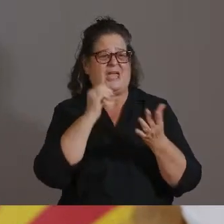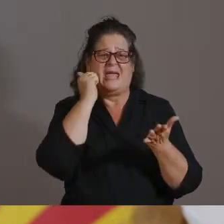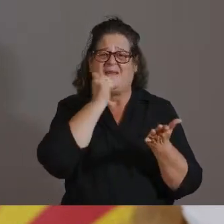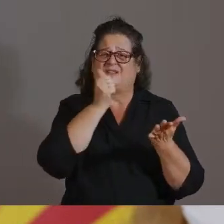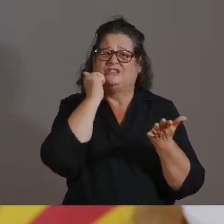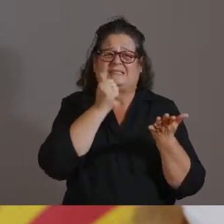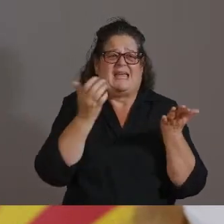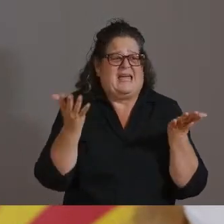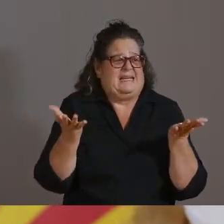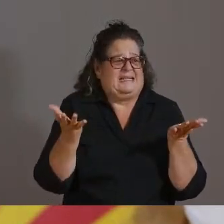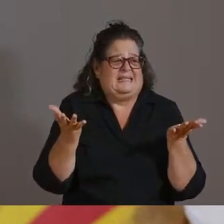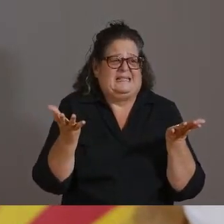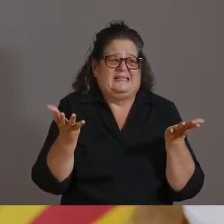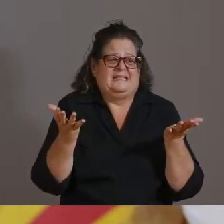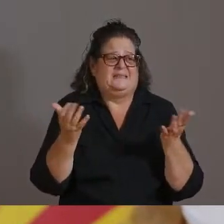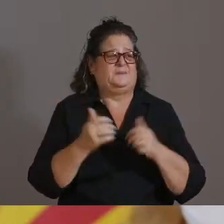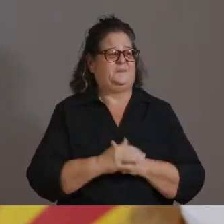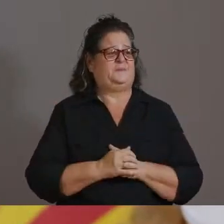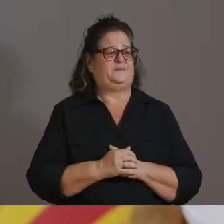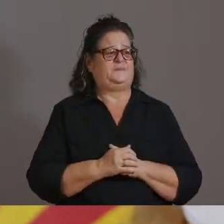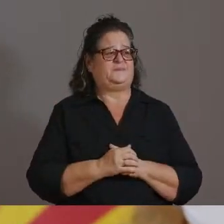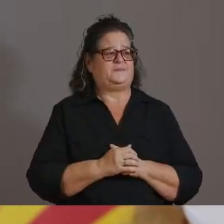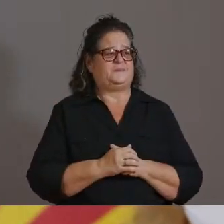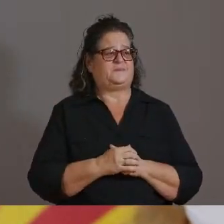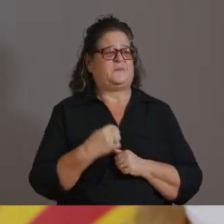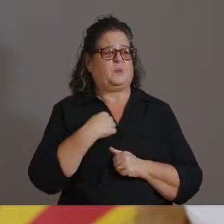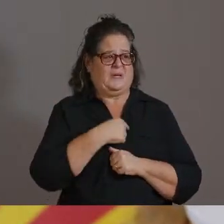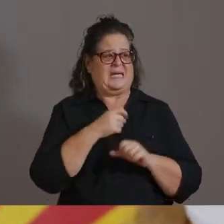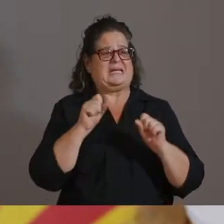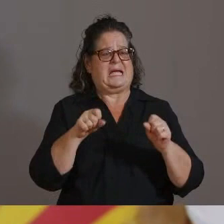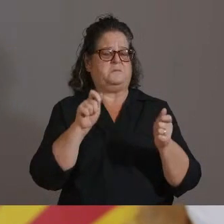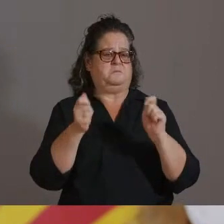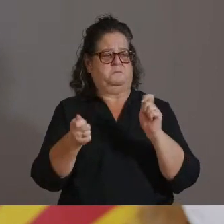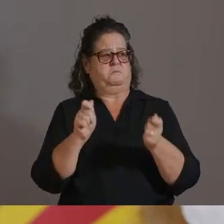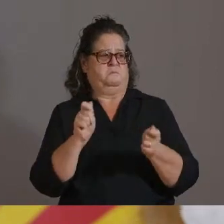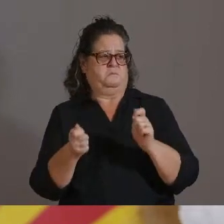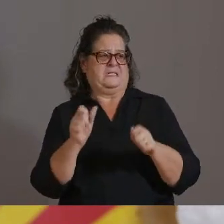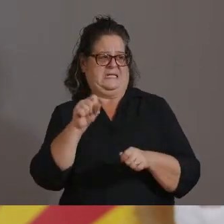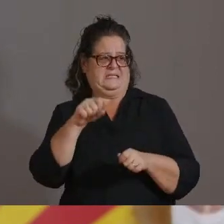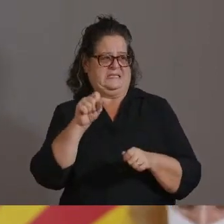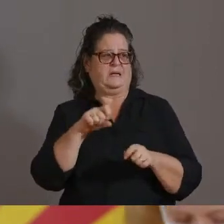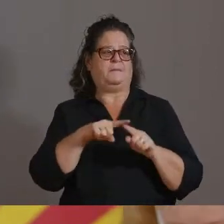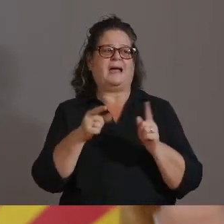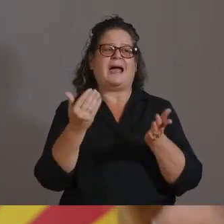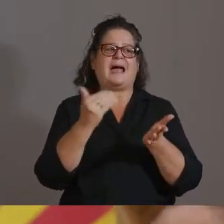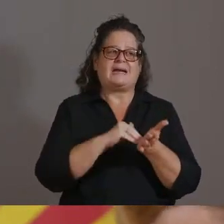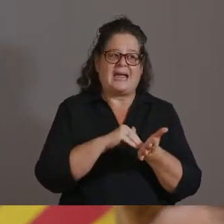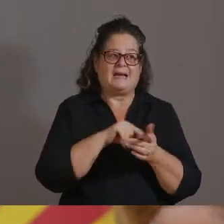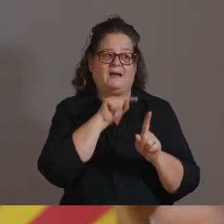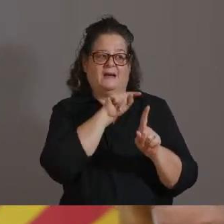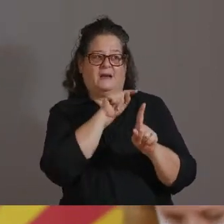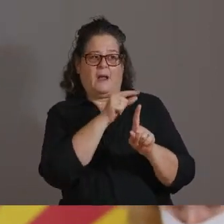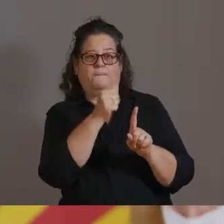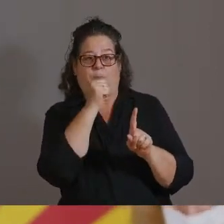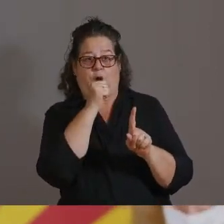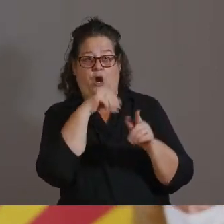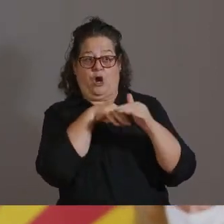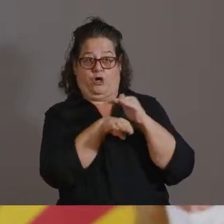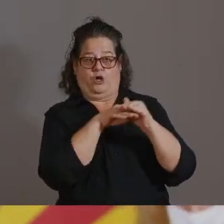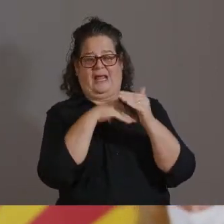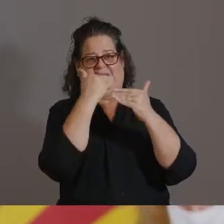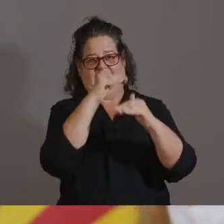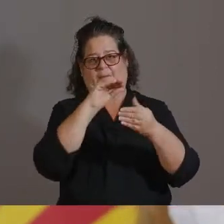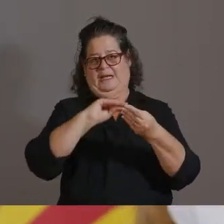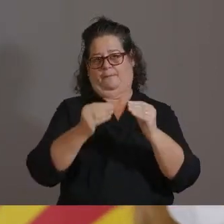make adjustments. It's a limited capacity in all of these settings, and we've been at 50%